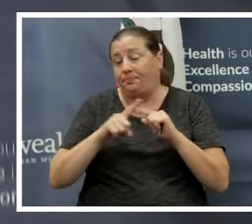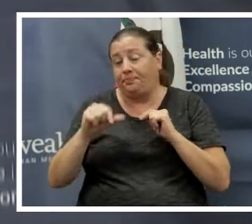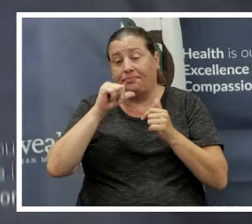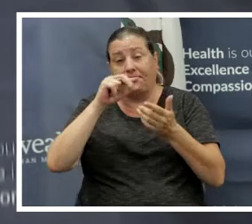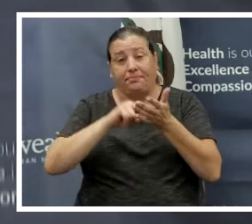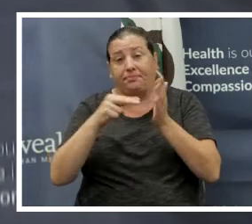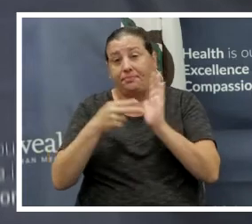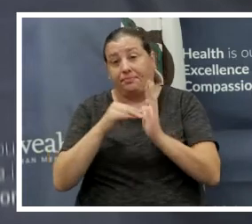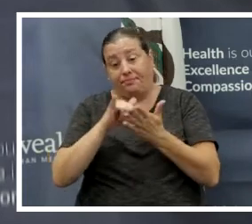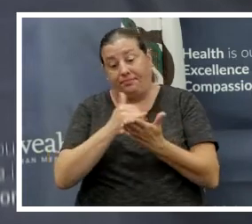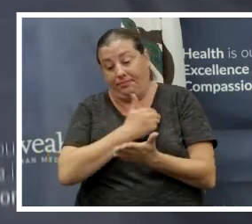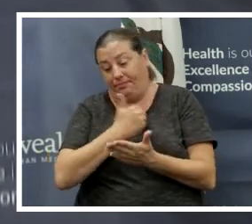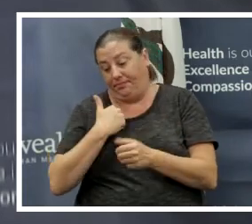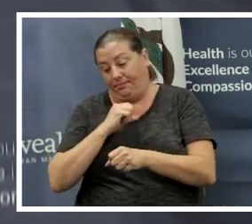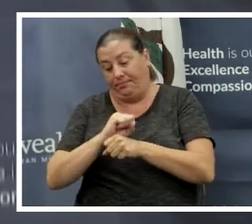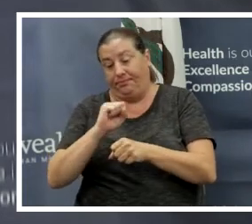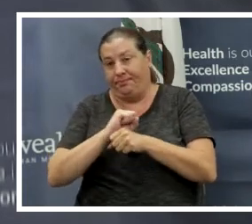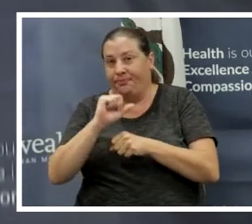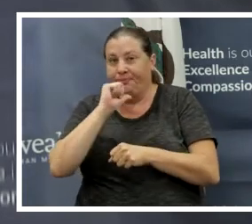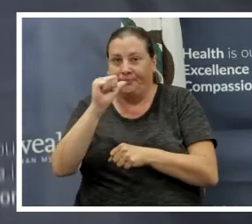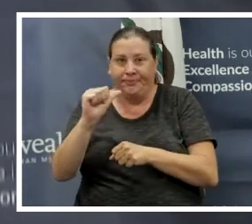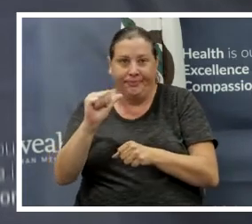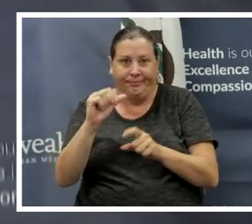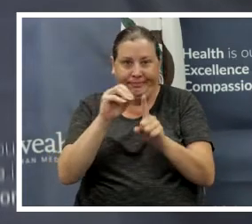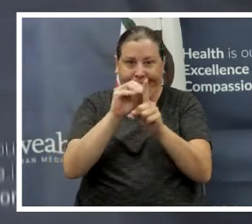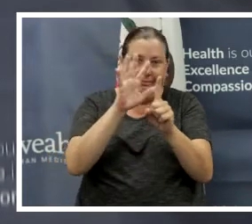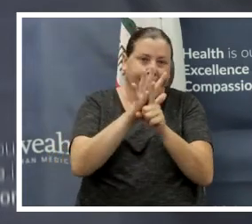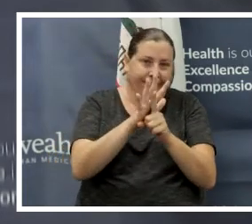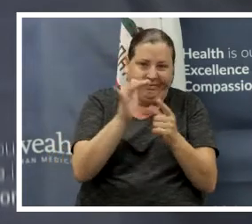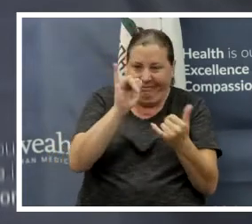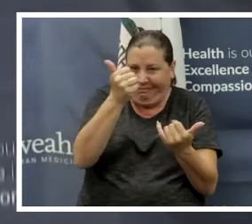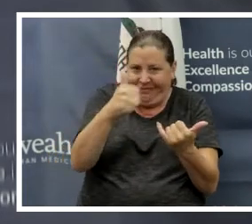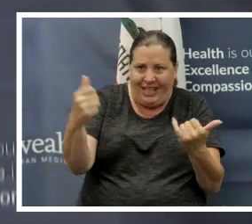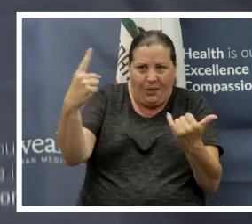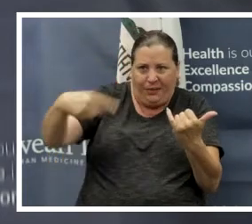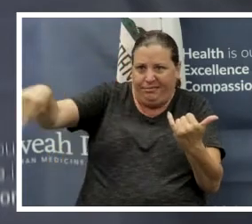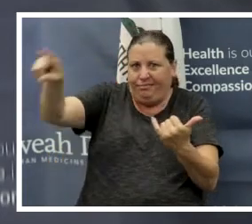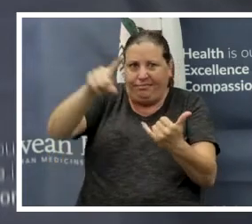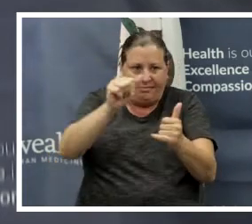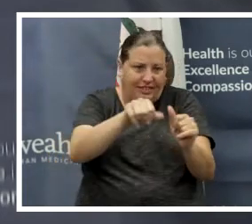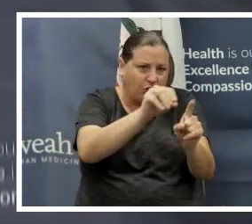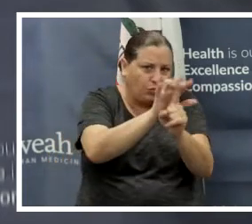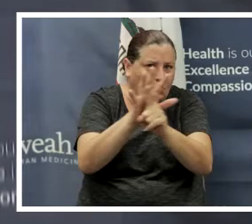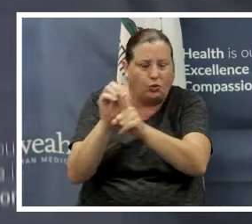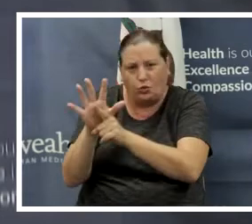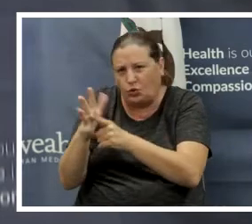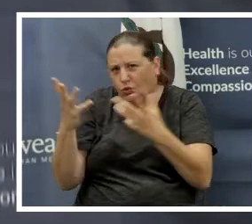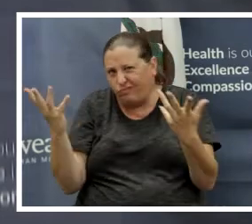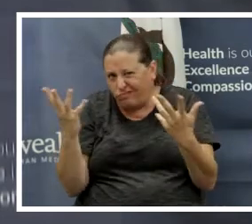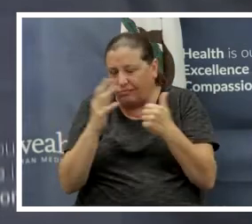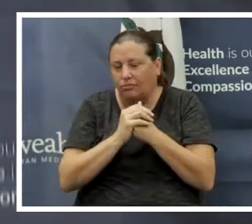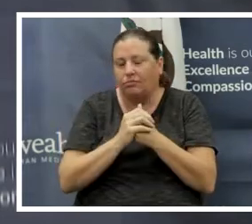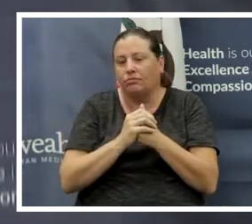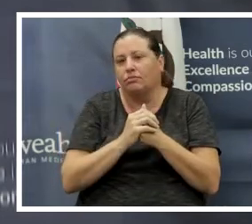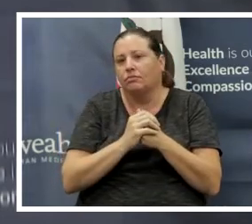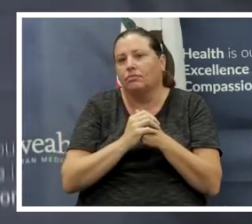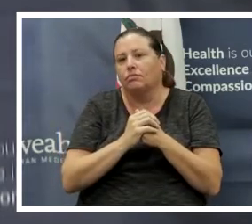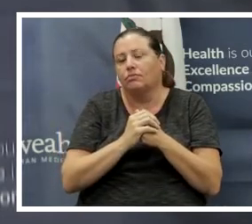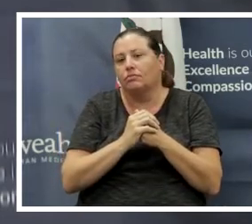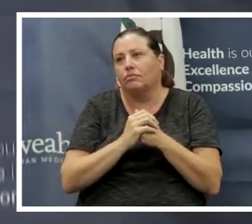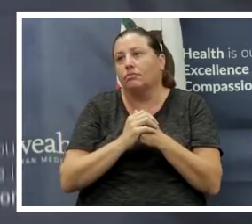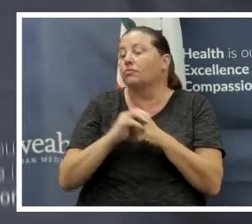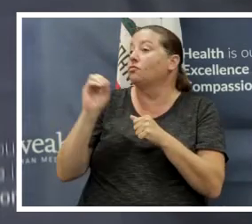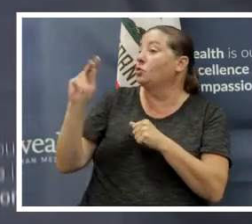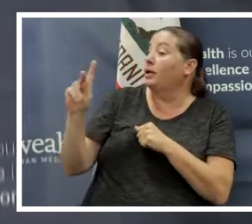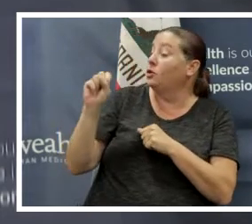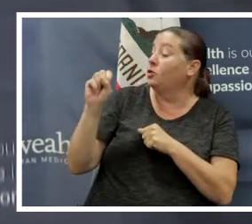our employees don't get exposed like anybody out there in the community. So Right. I think that uptick is community acquired. Okay,